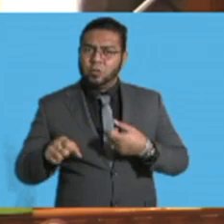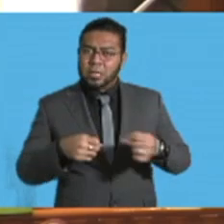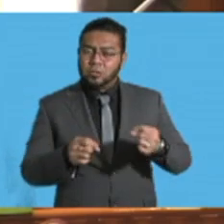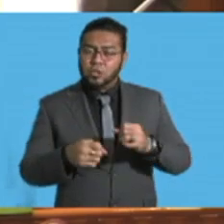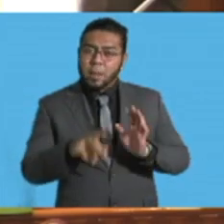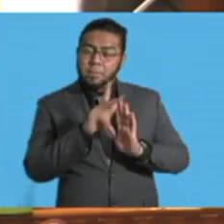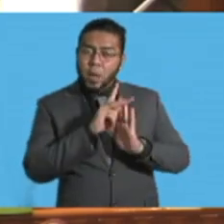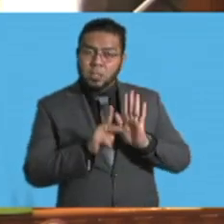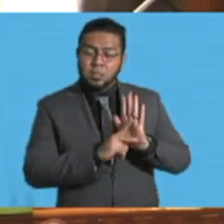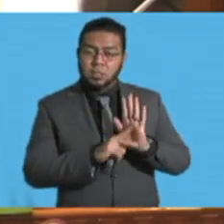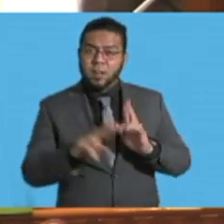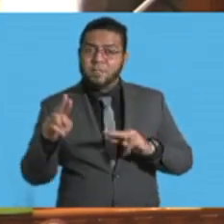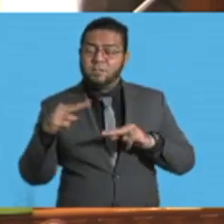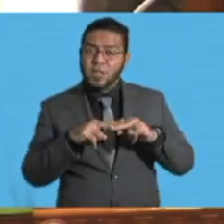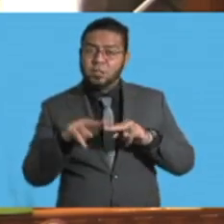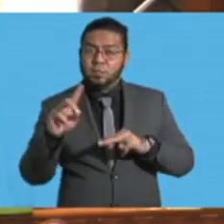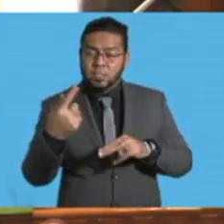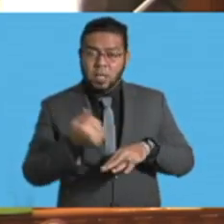First government